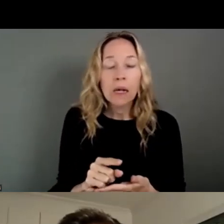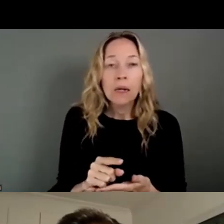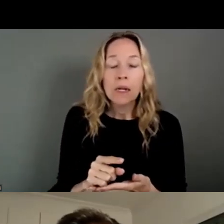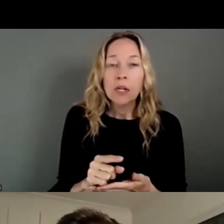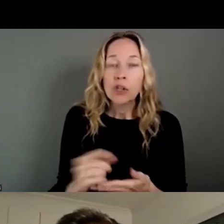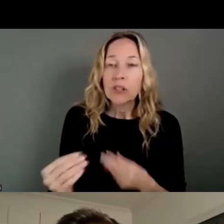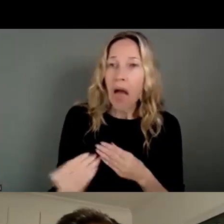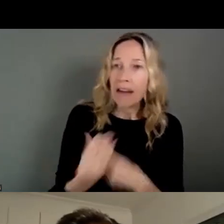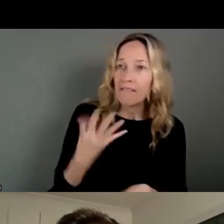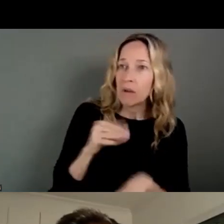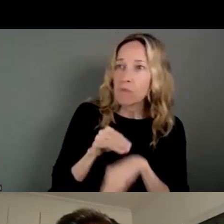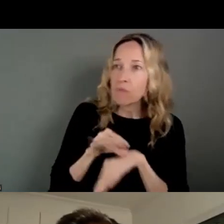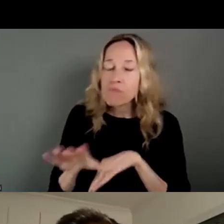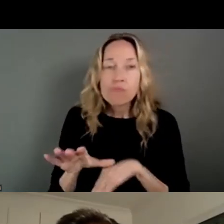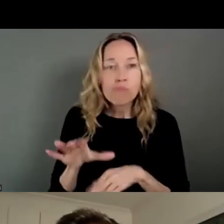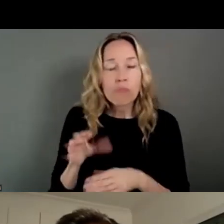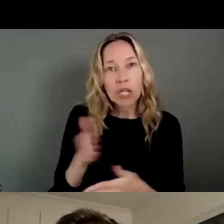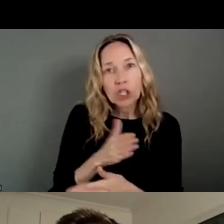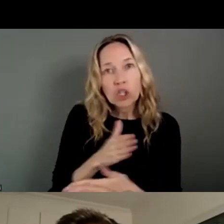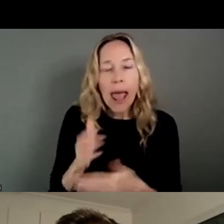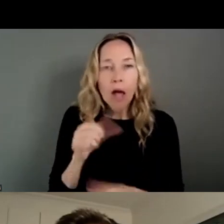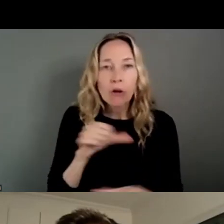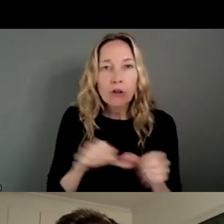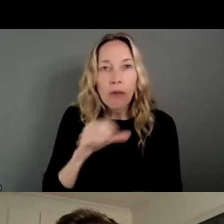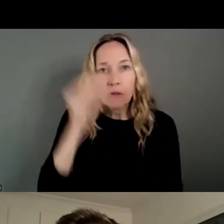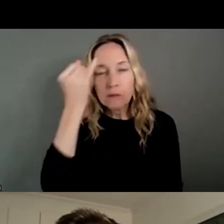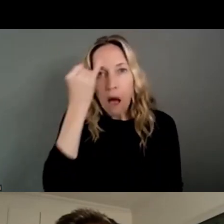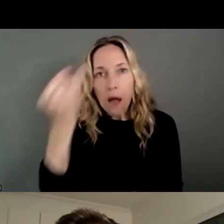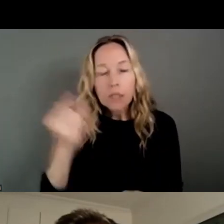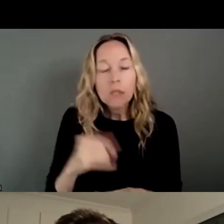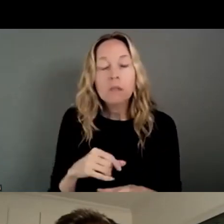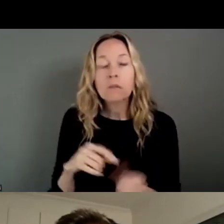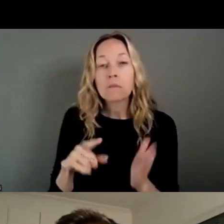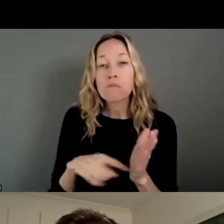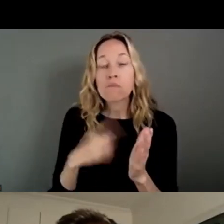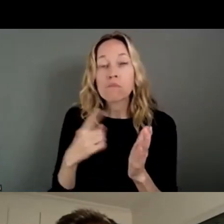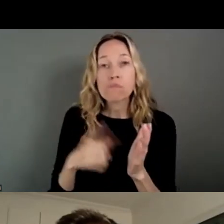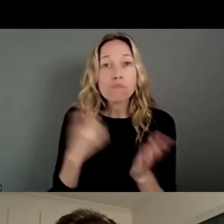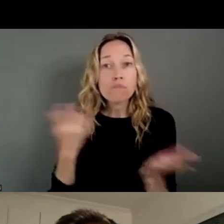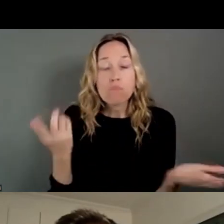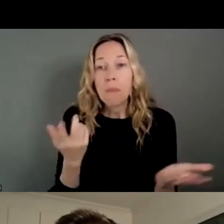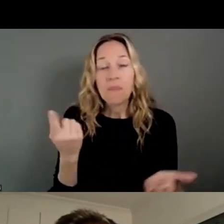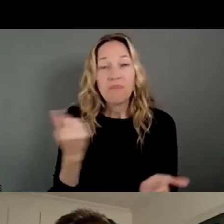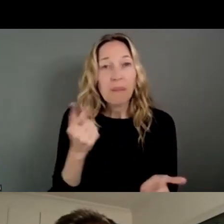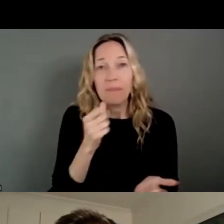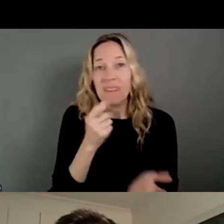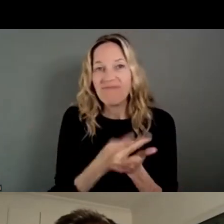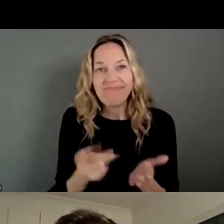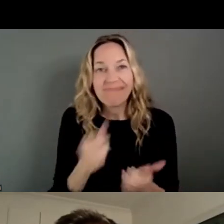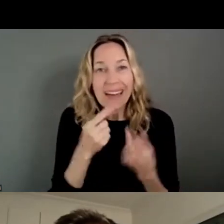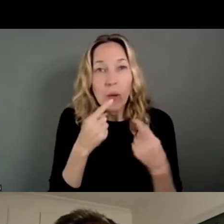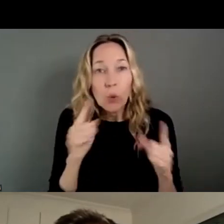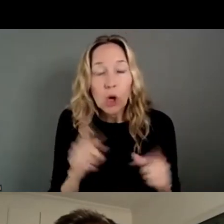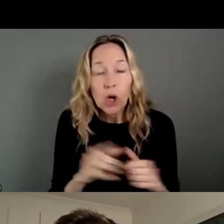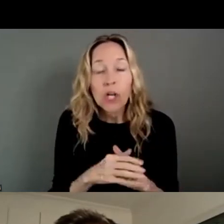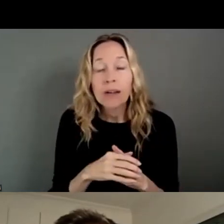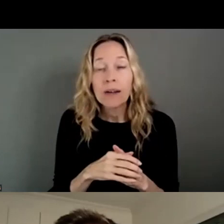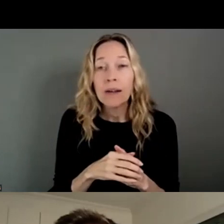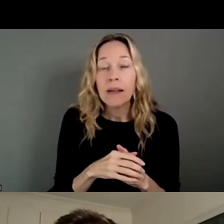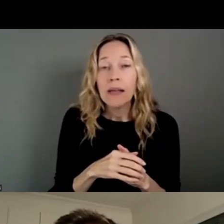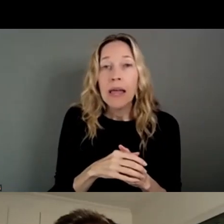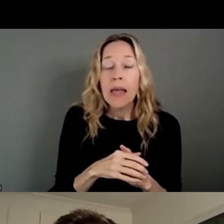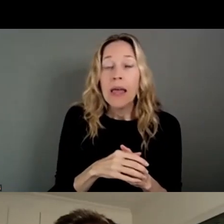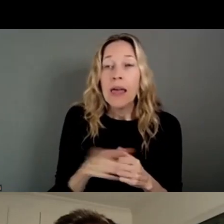a pitch doesn't work, and sometimes I would go in and say like, oh, actually that's really cool, but here's another angle that I have